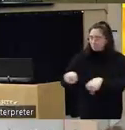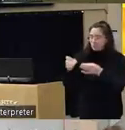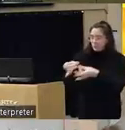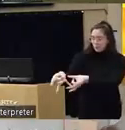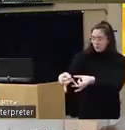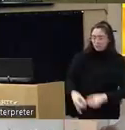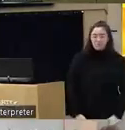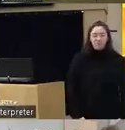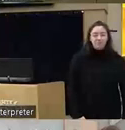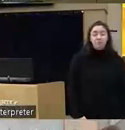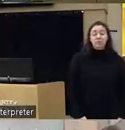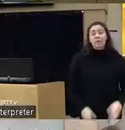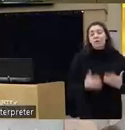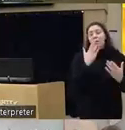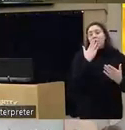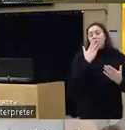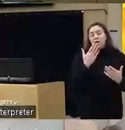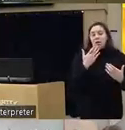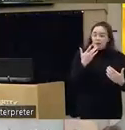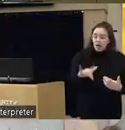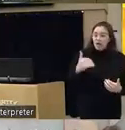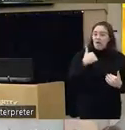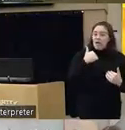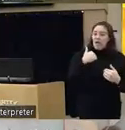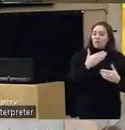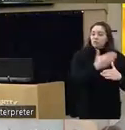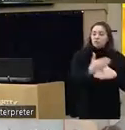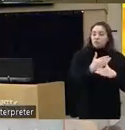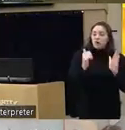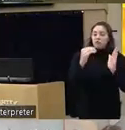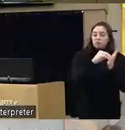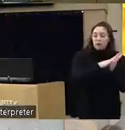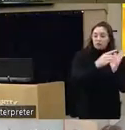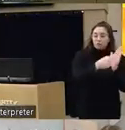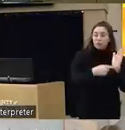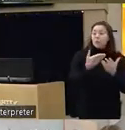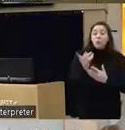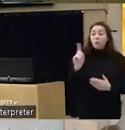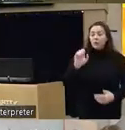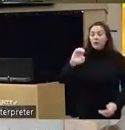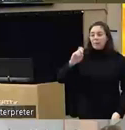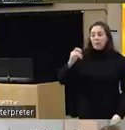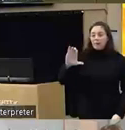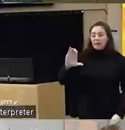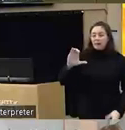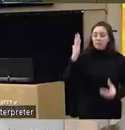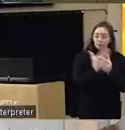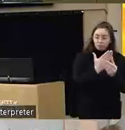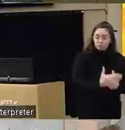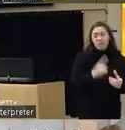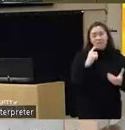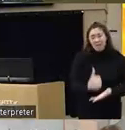shared medical records through Epic. We also have shared case discussion periods in time, which I think does help